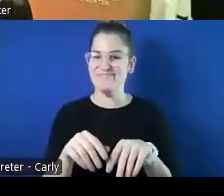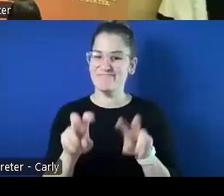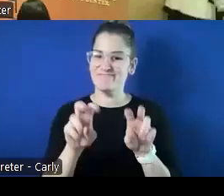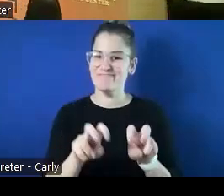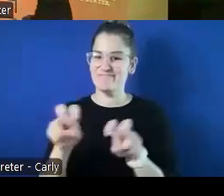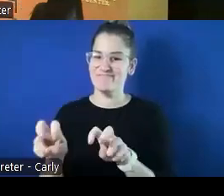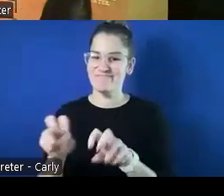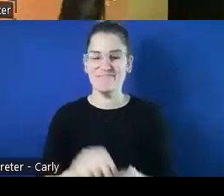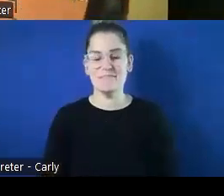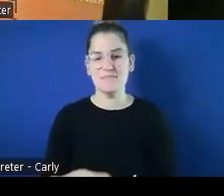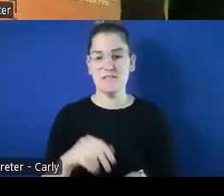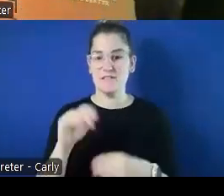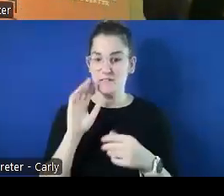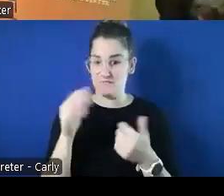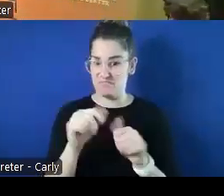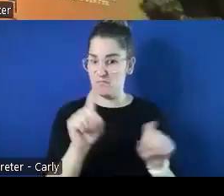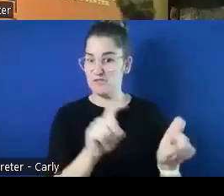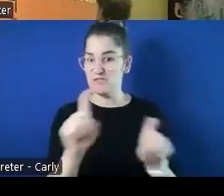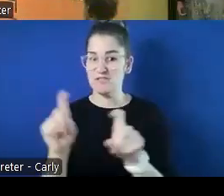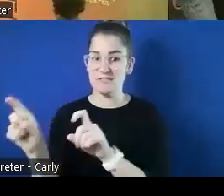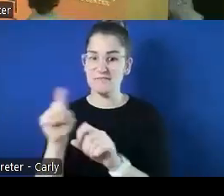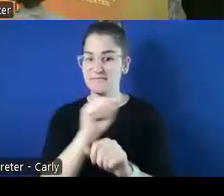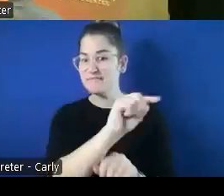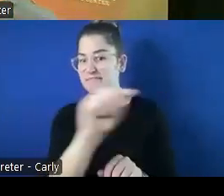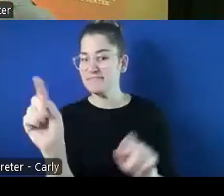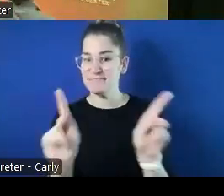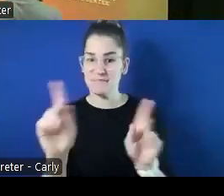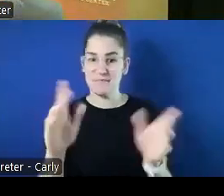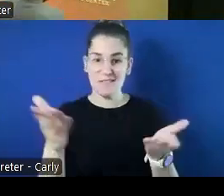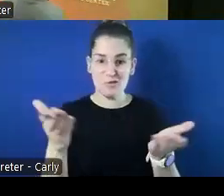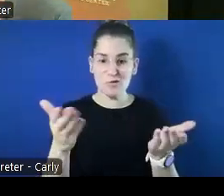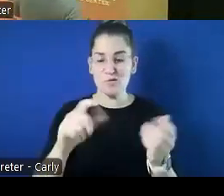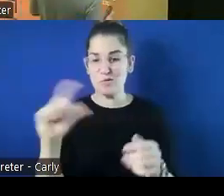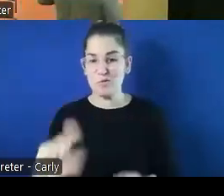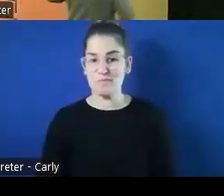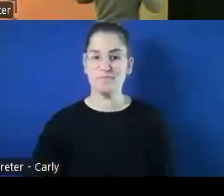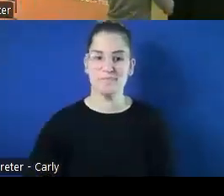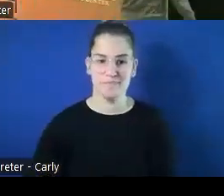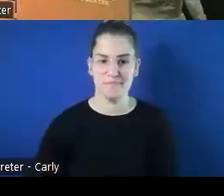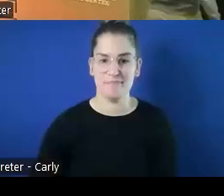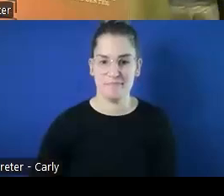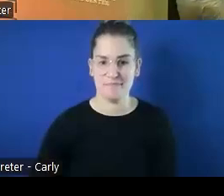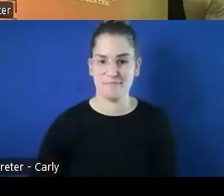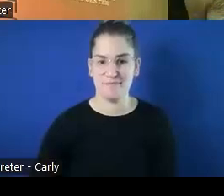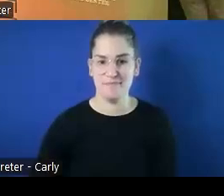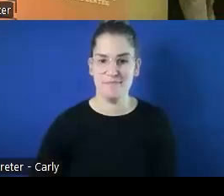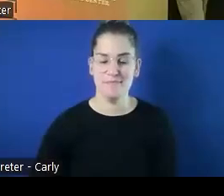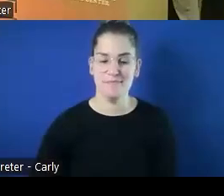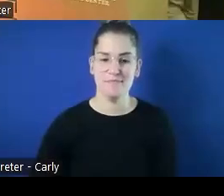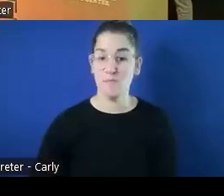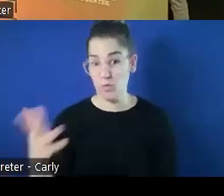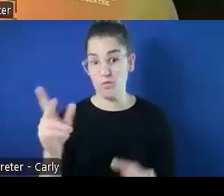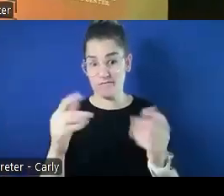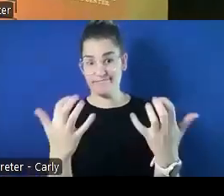We'll take questions from people attending via Zoom and also here in the audience. Remember, if you're